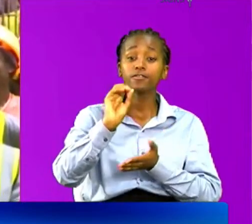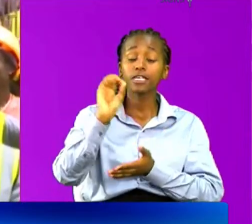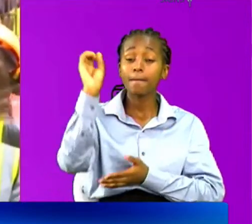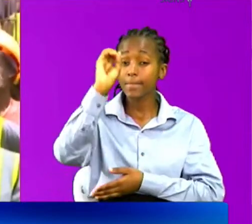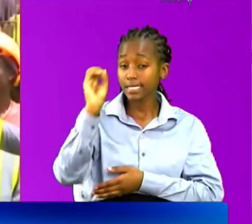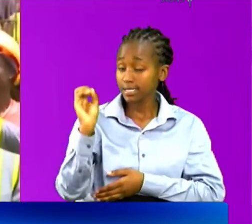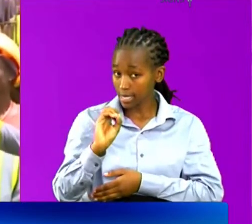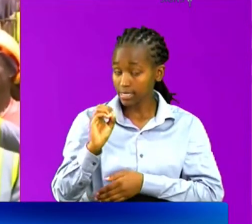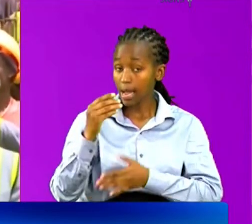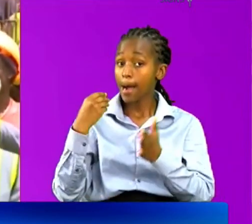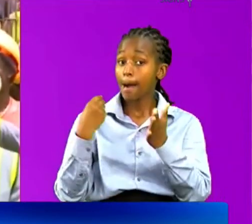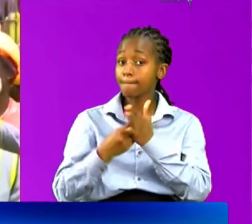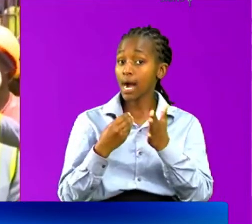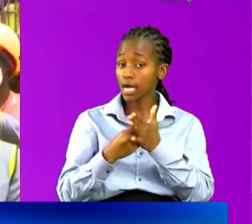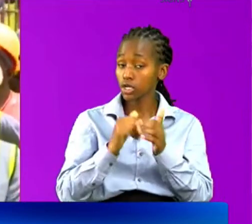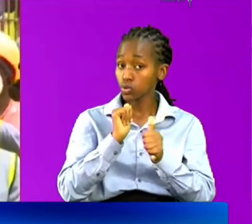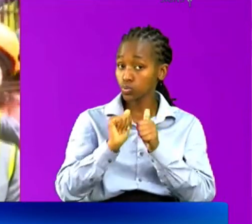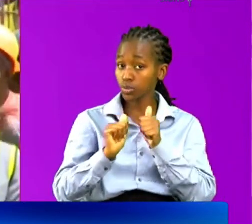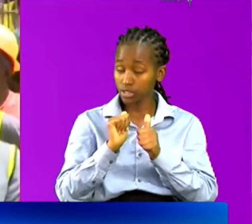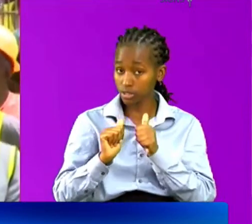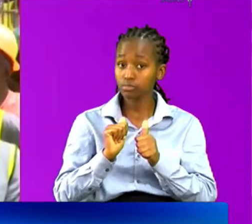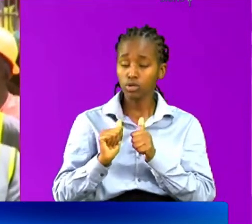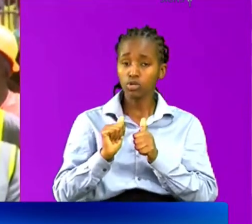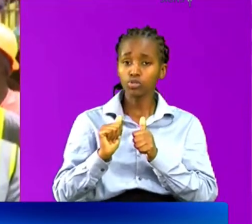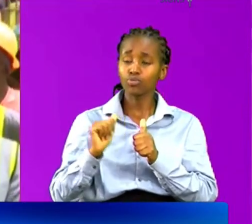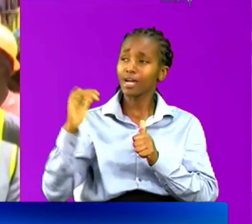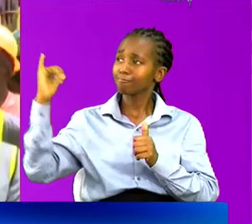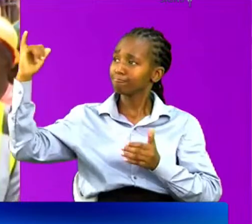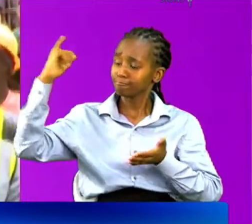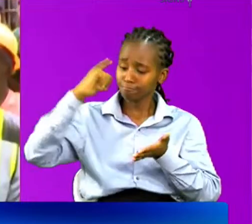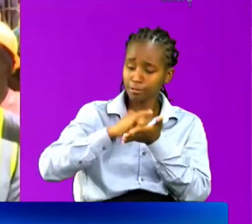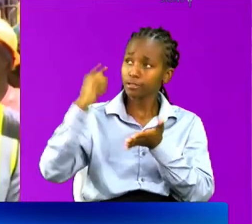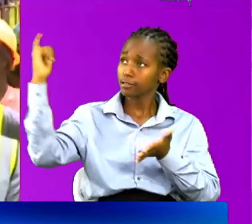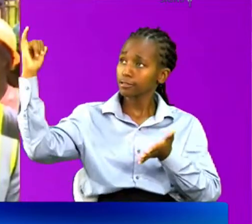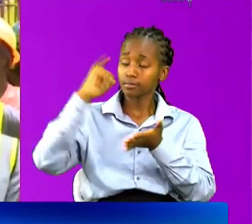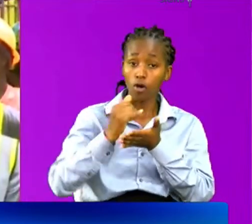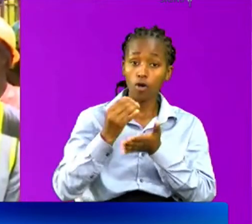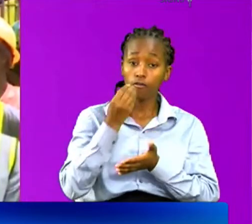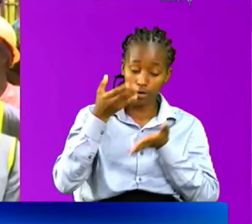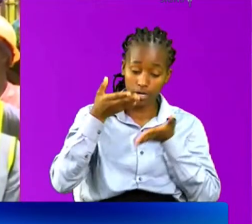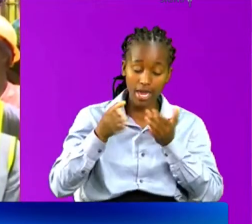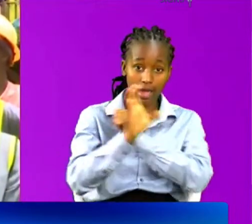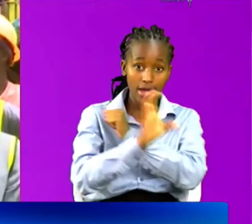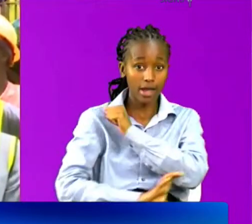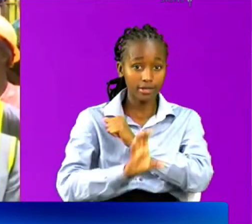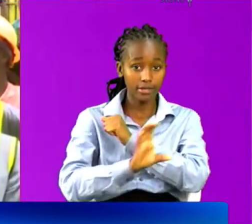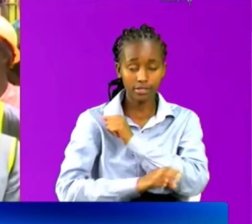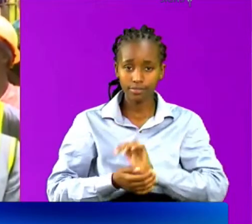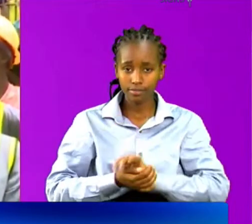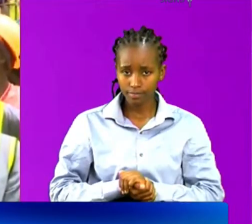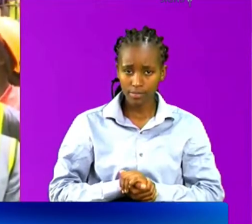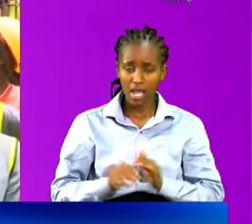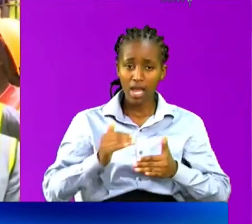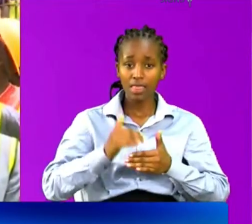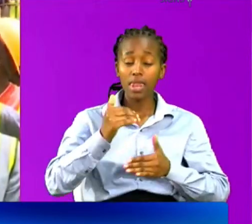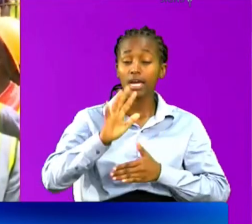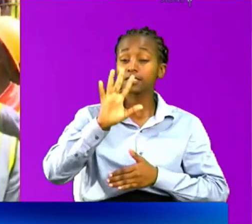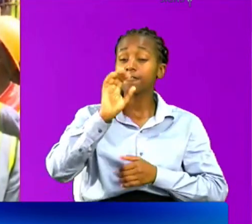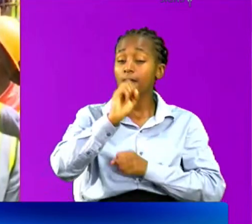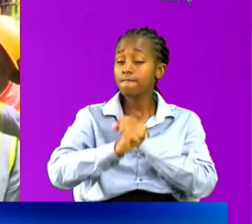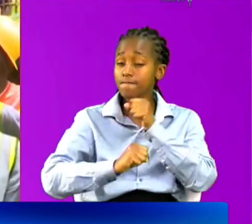pesa yetu tunatumia kuagiza chakula kutoka nje tuzalishe hapa nyumbani. In 5 years we want to